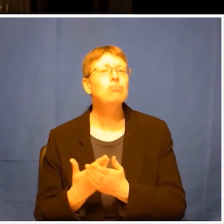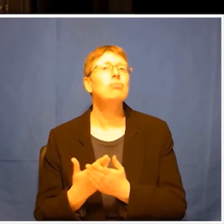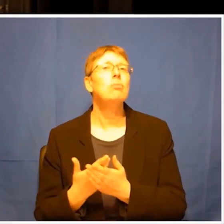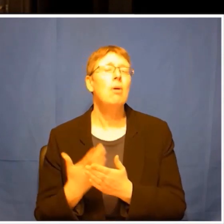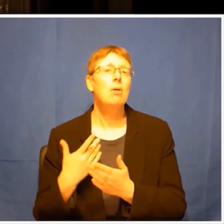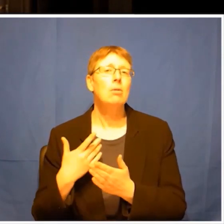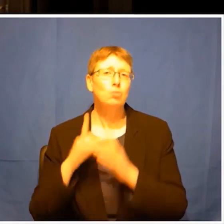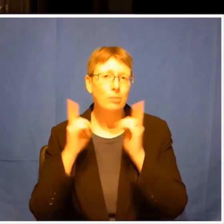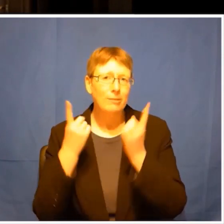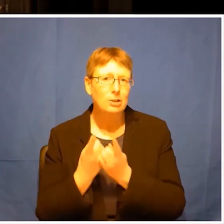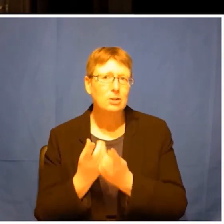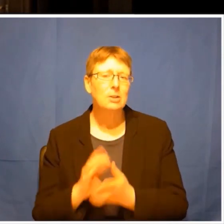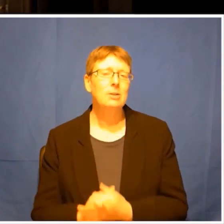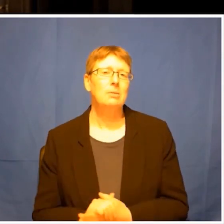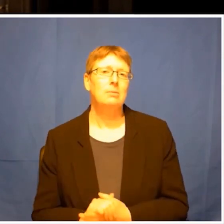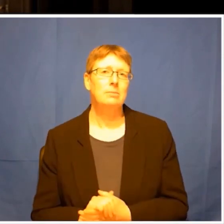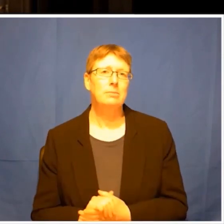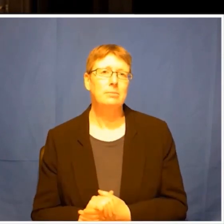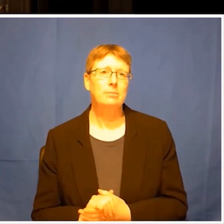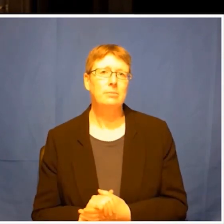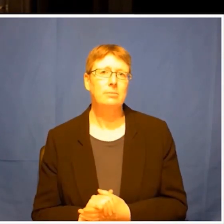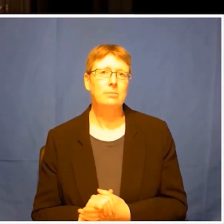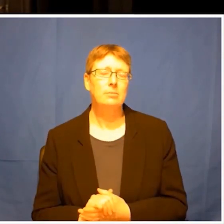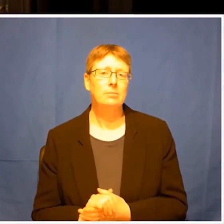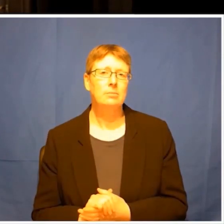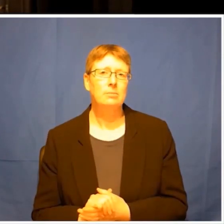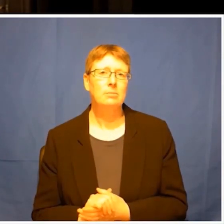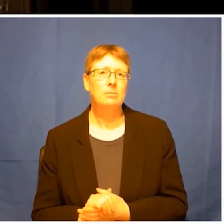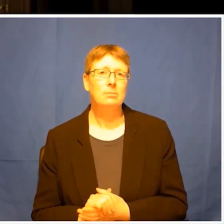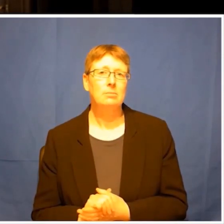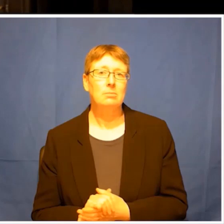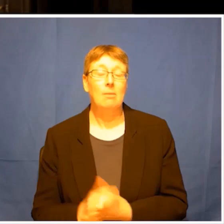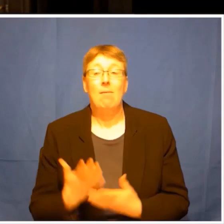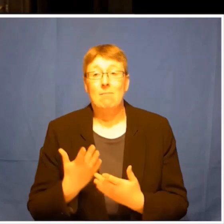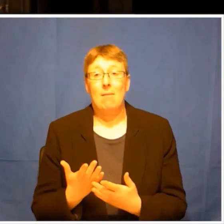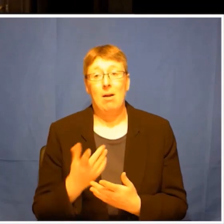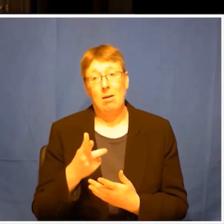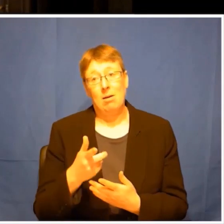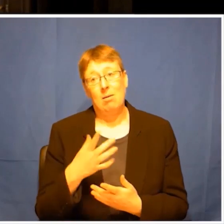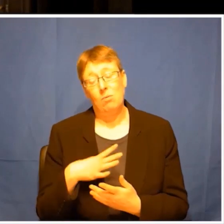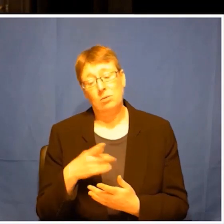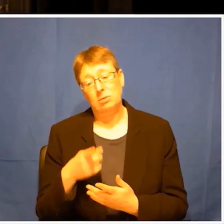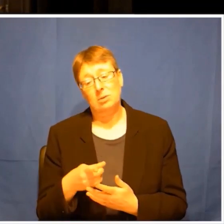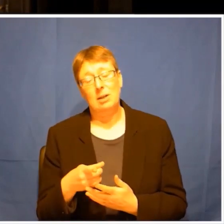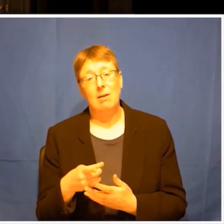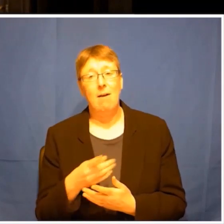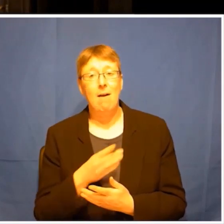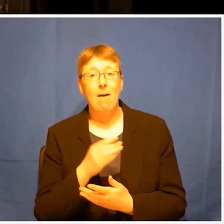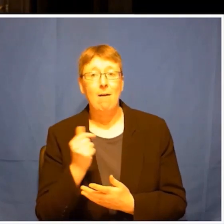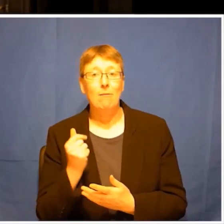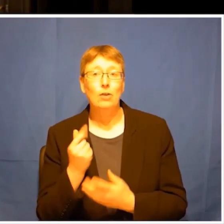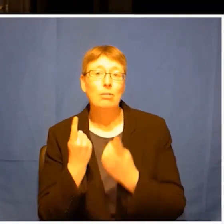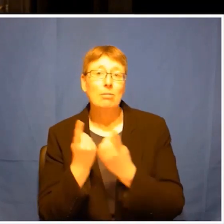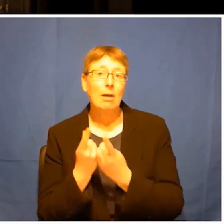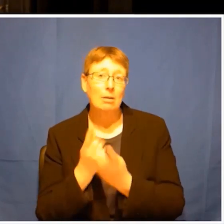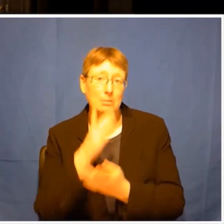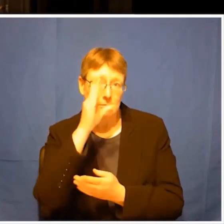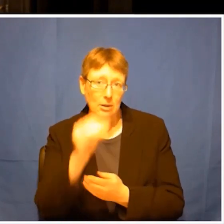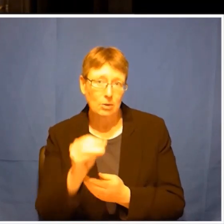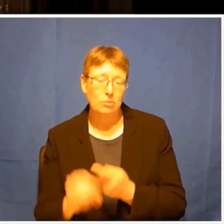your university. So we, at this point in your career, we want to just say a few messages to you. First